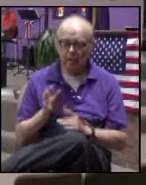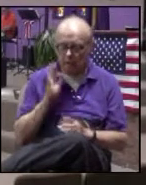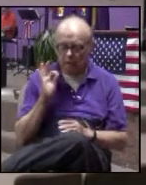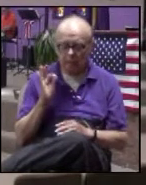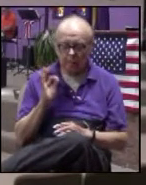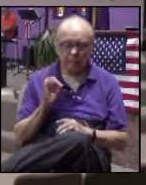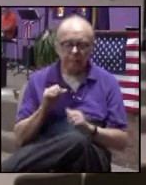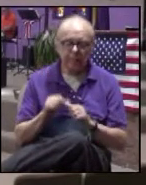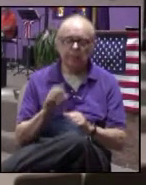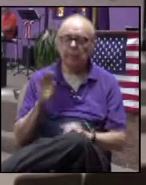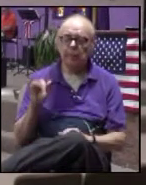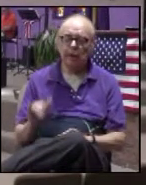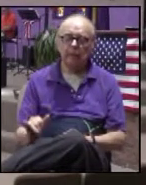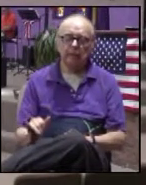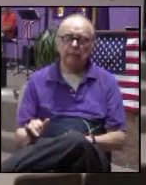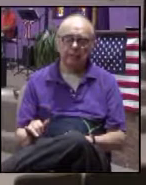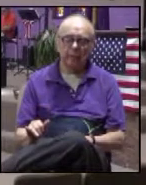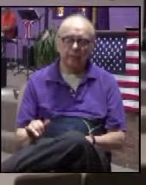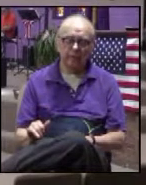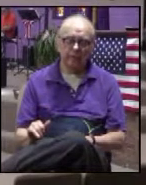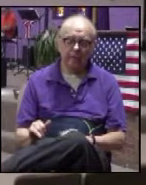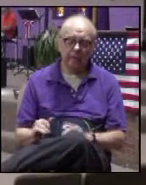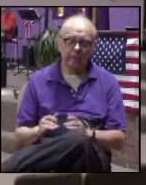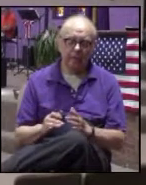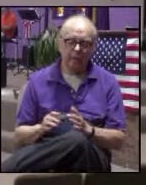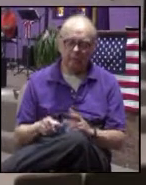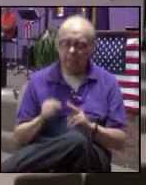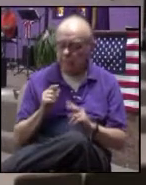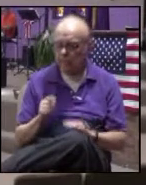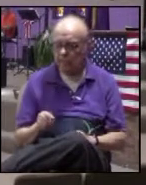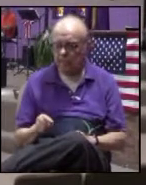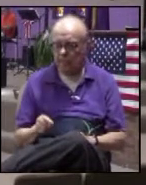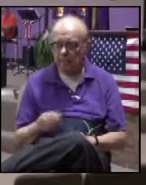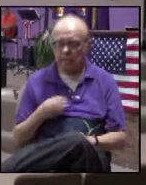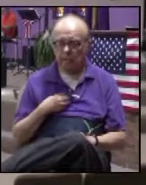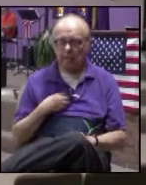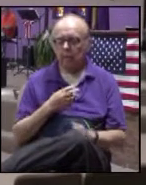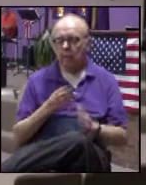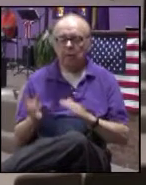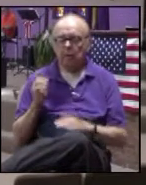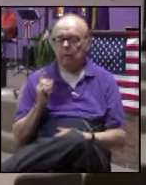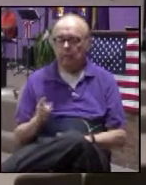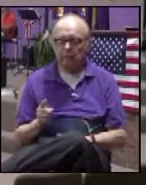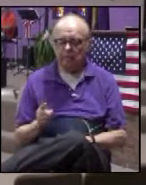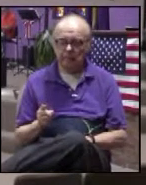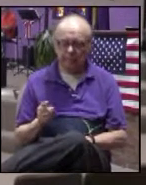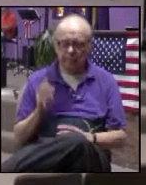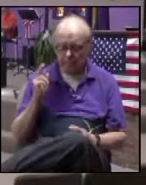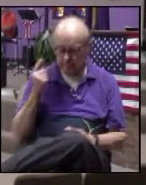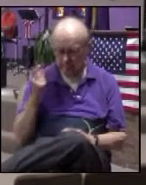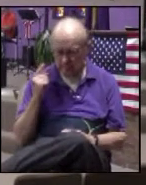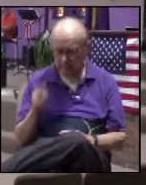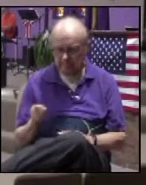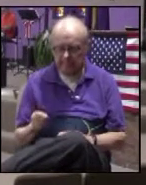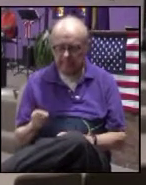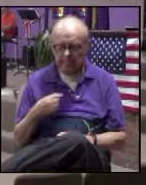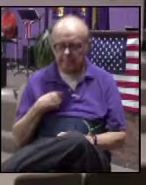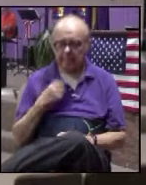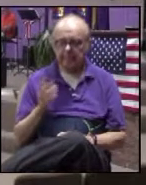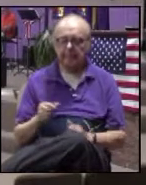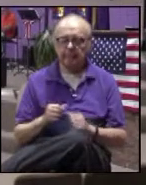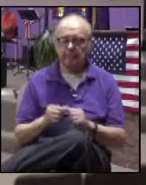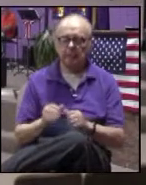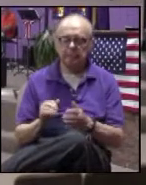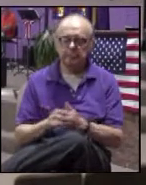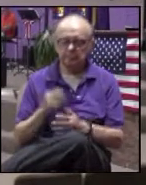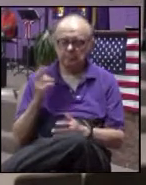eternity. He says this, I chose you, and I have a plan for you, and a purpose for you. And I'm going to continue that